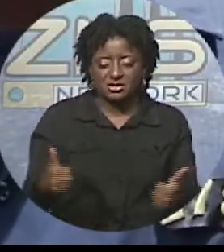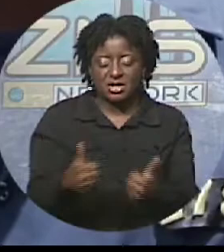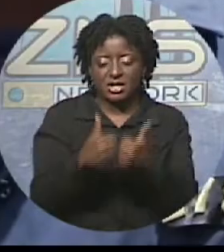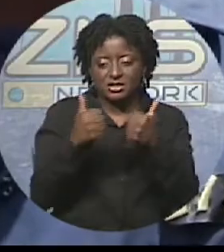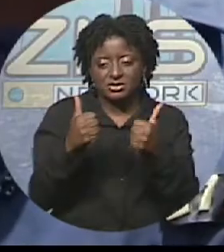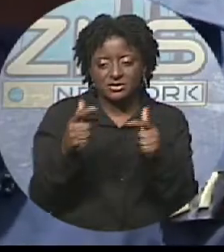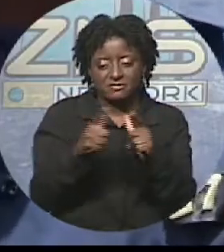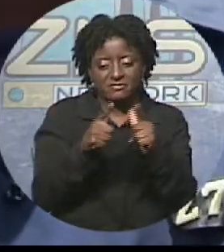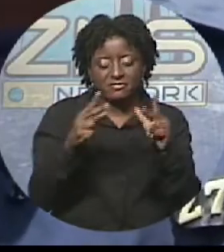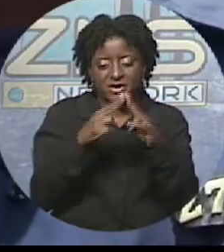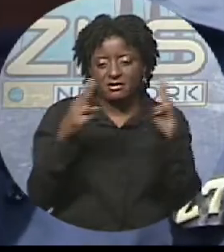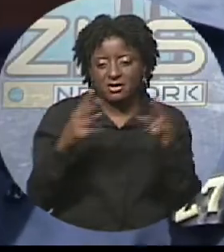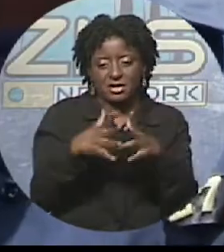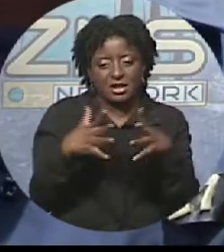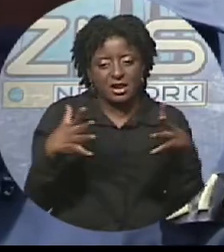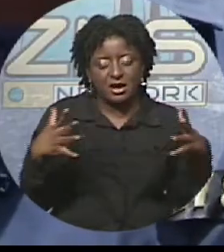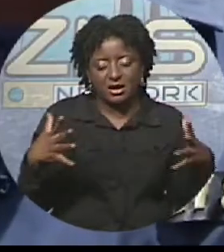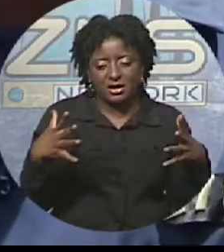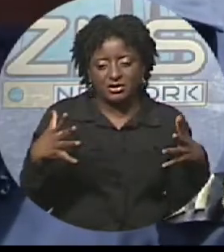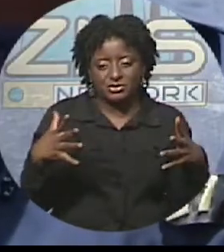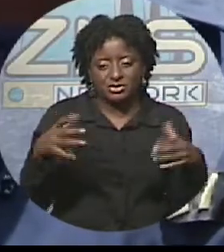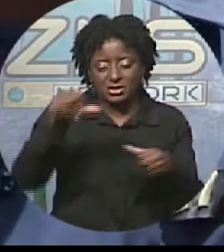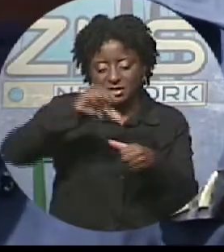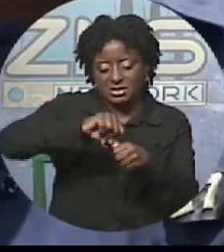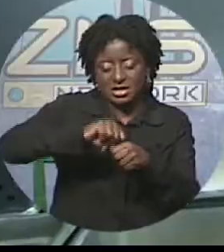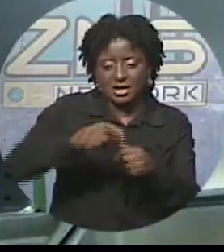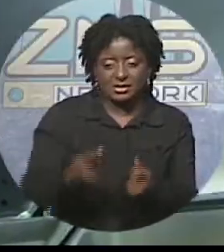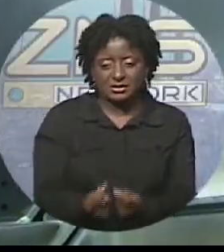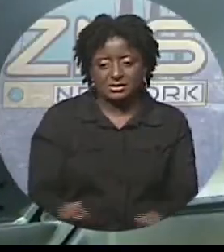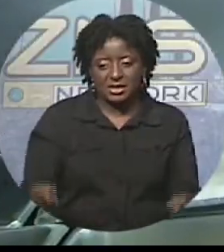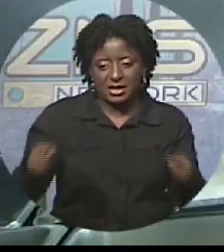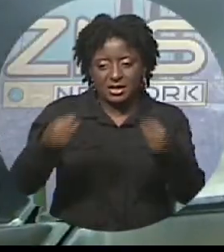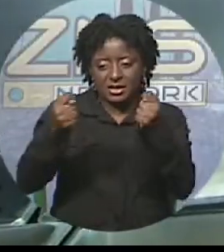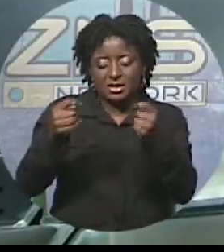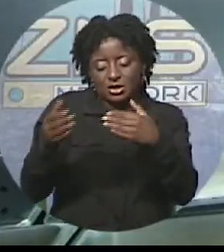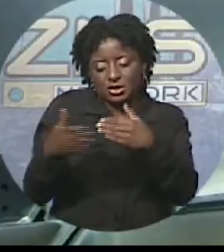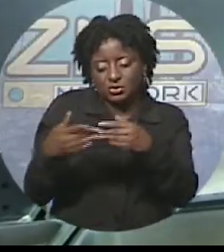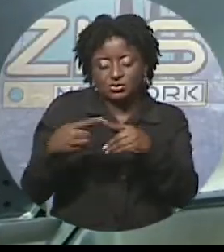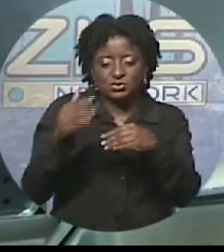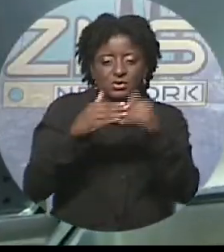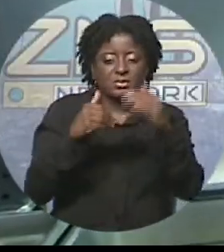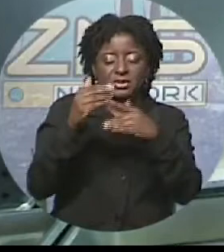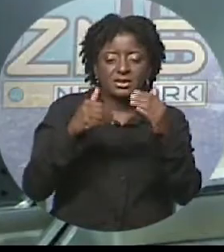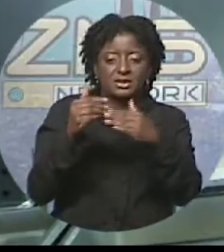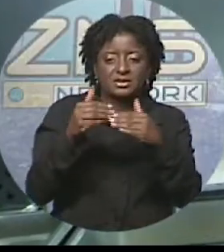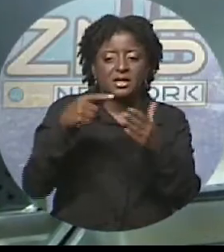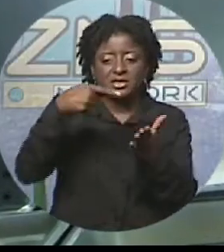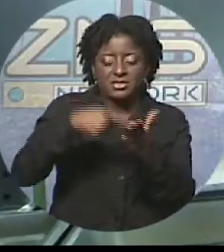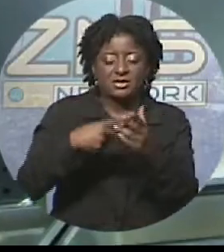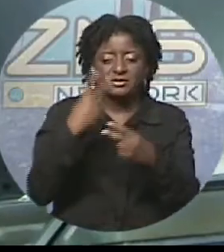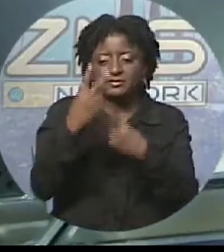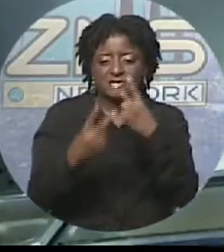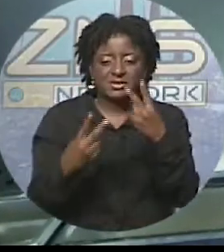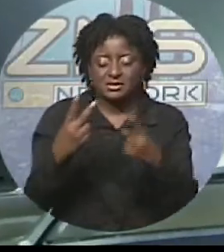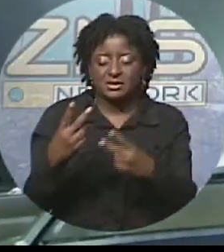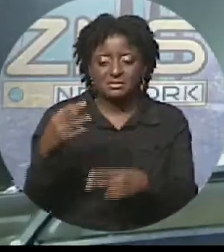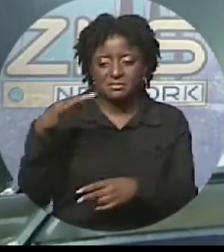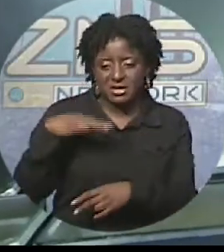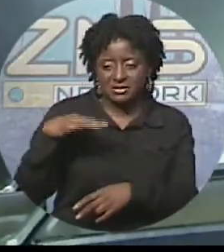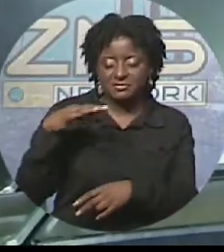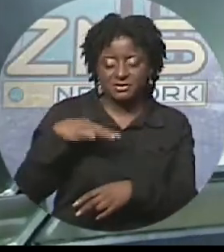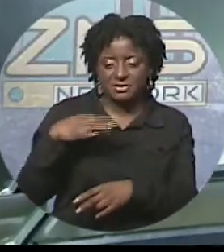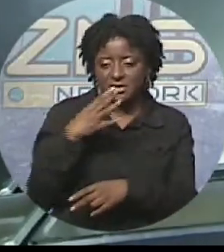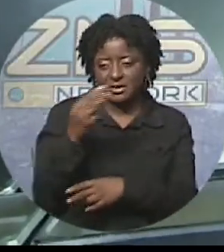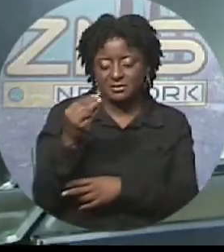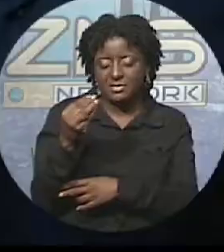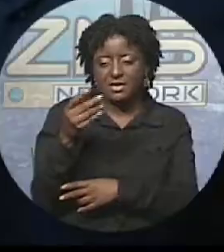very large gas tank, and they are right close to the buildings. Meanwhile, operators said this visit was beneficial as they share